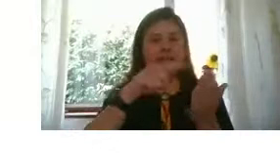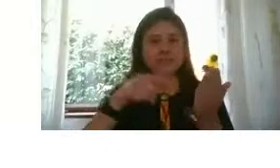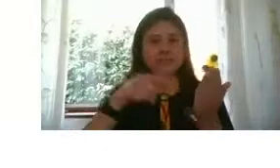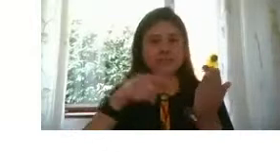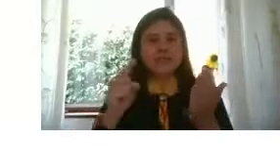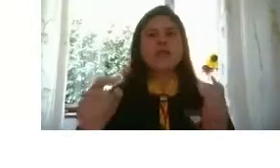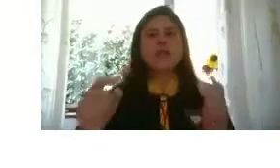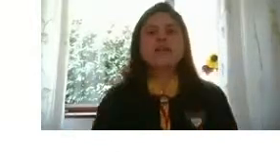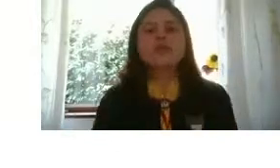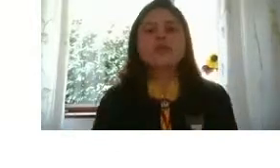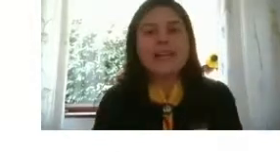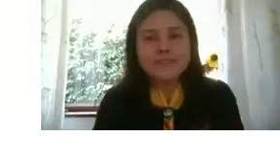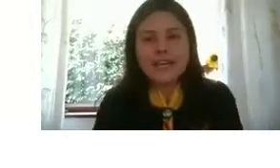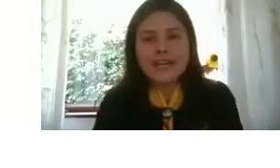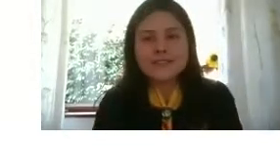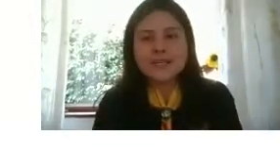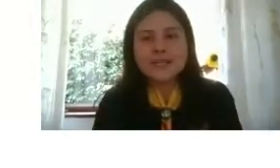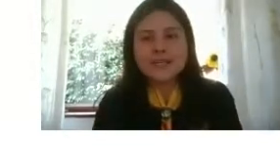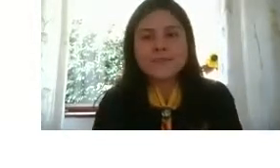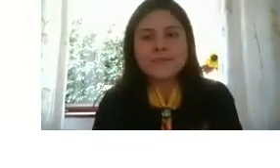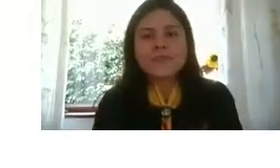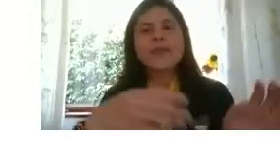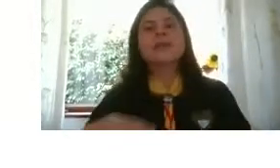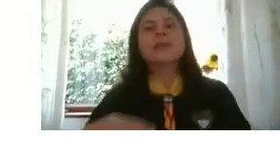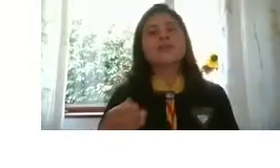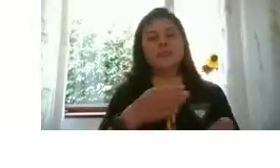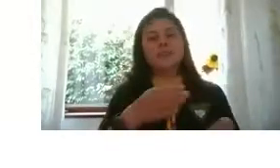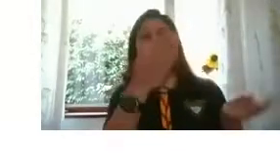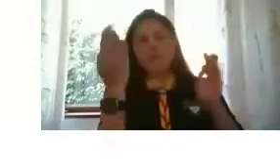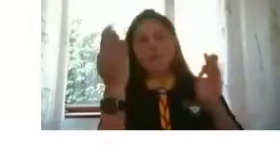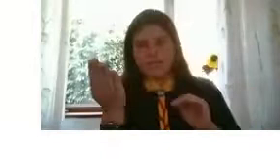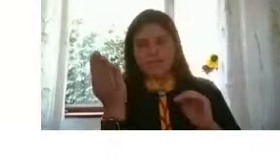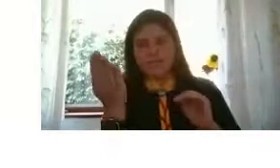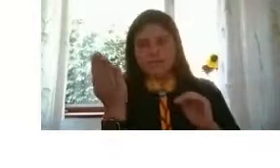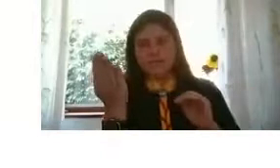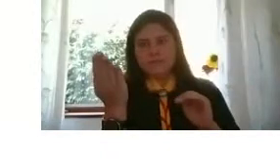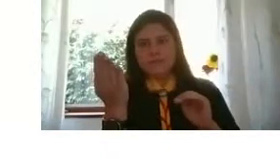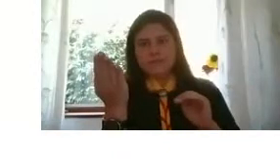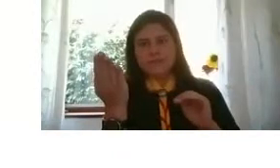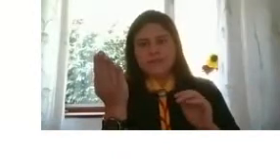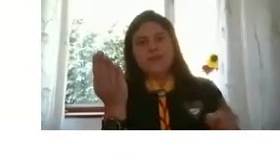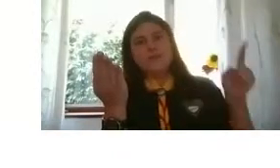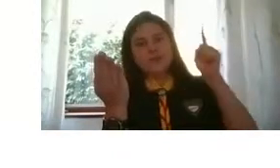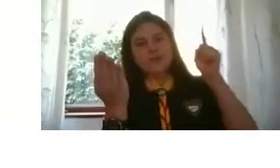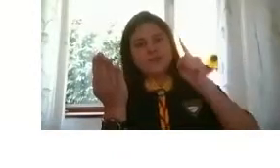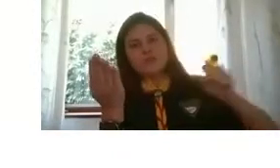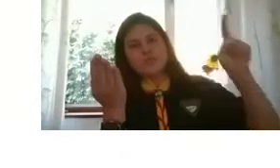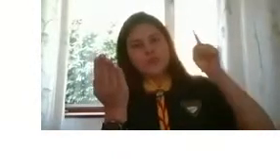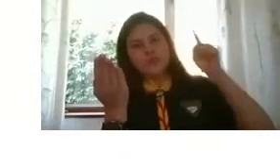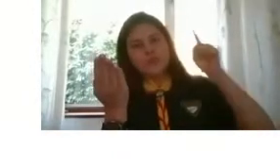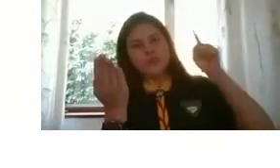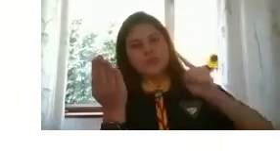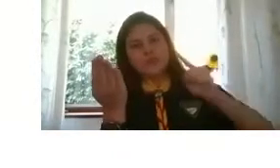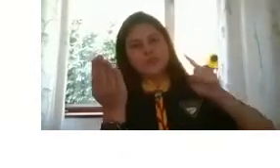hand. If you are left-handed, then you do the opposite. Yeah, because you write